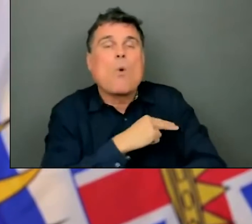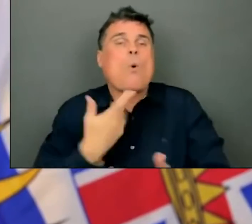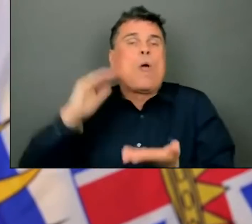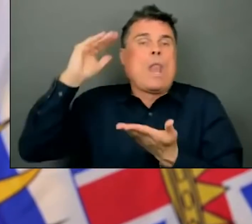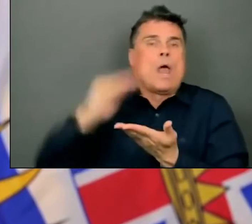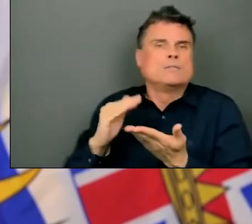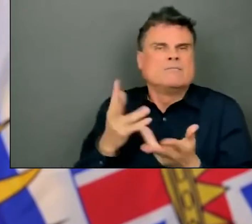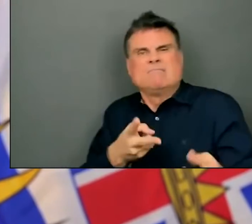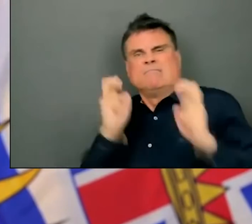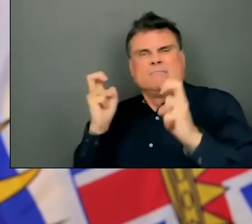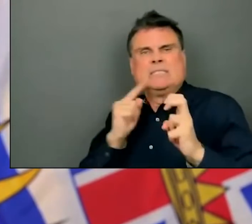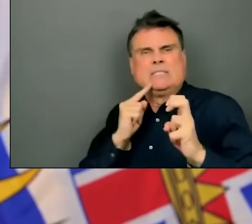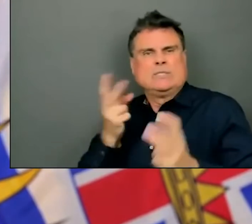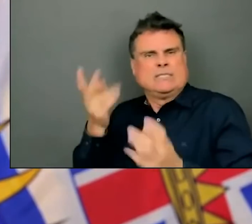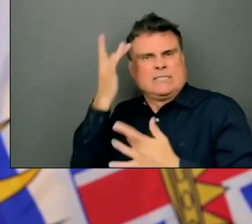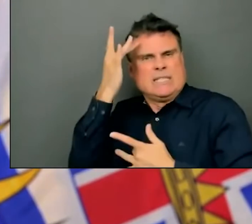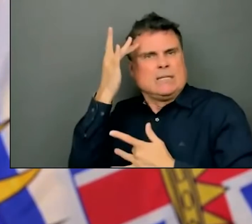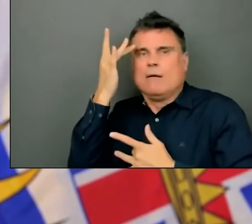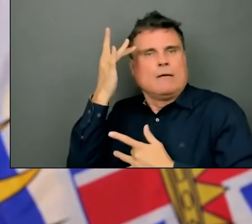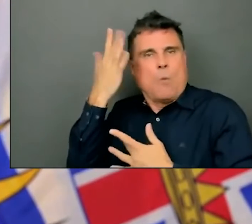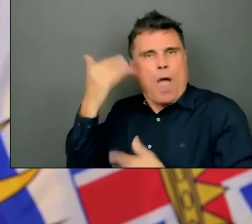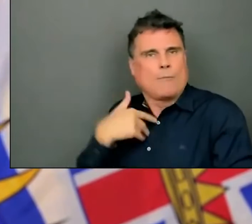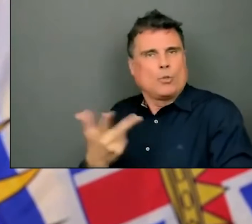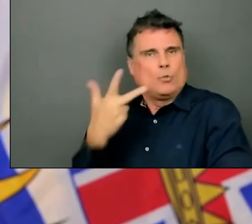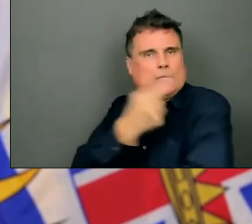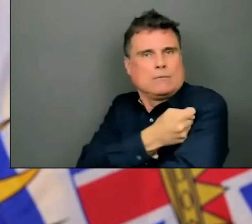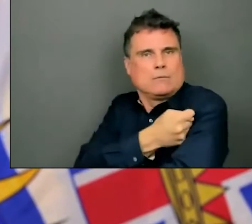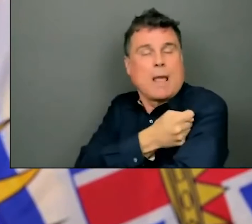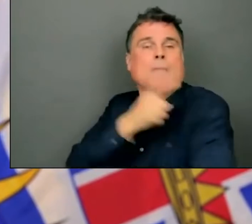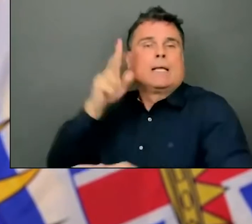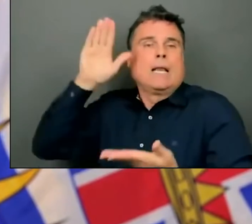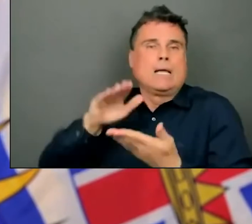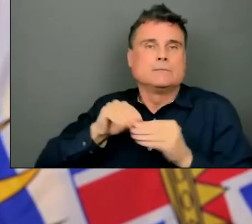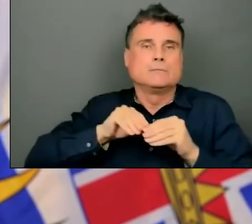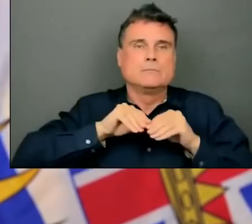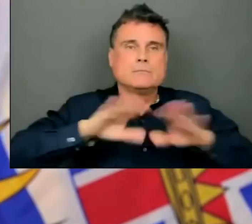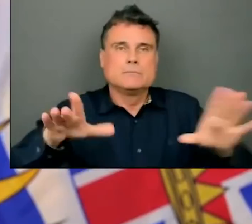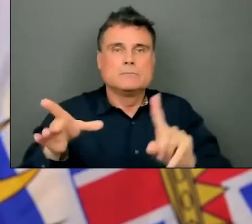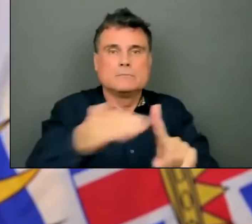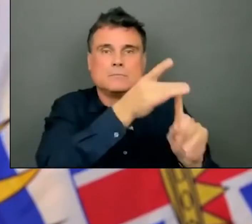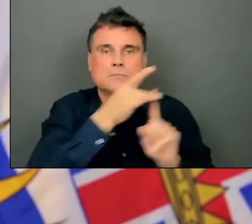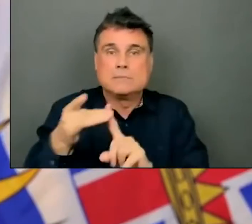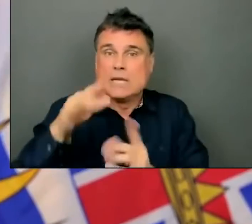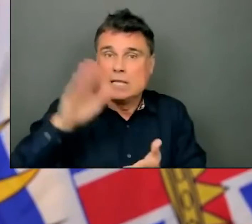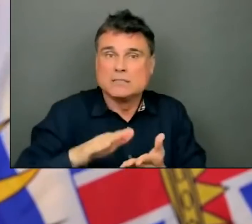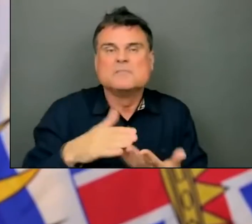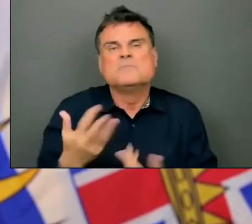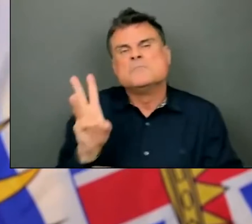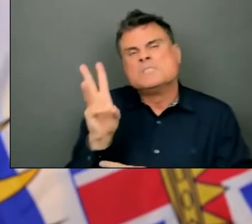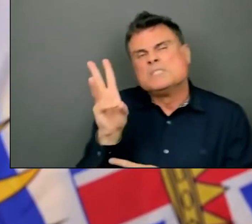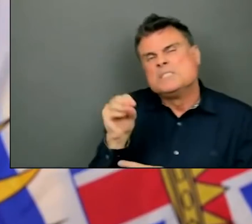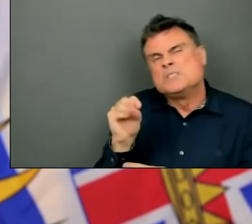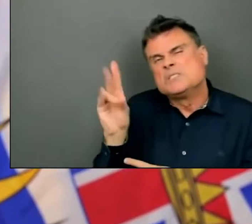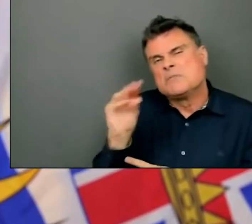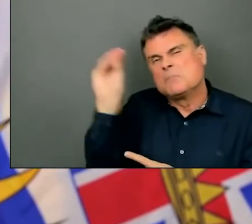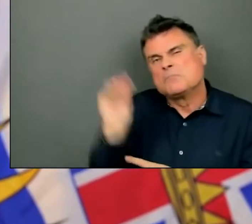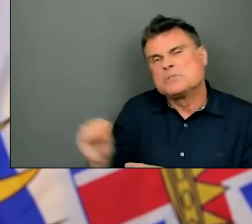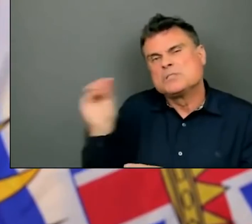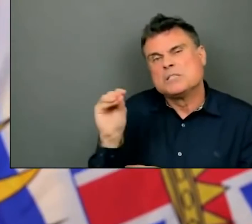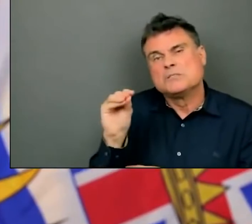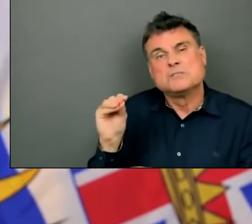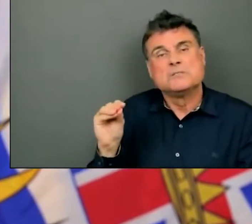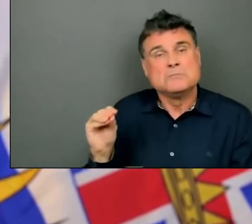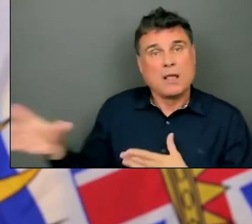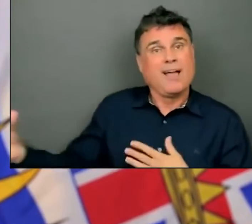transmission. And it's about 60%, 70% effective of preventing any symptoms at all. And in Quebec,